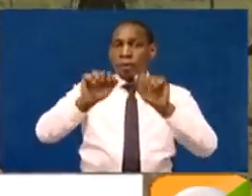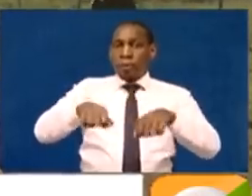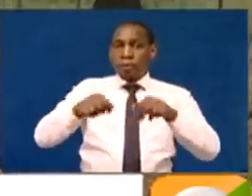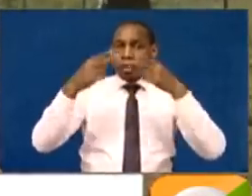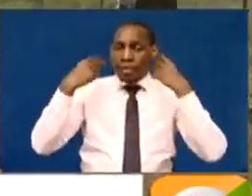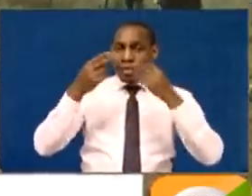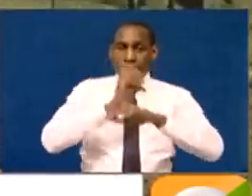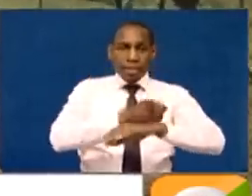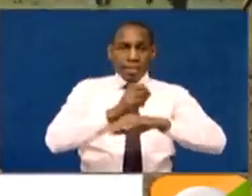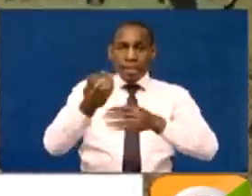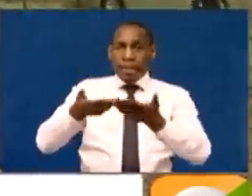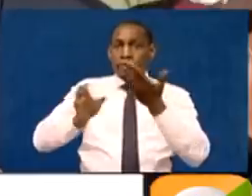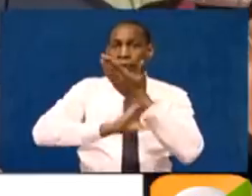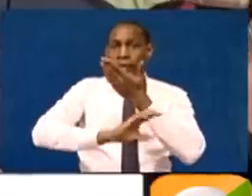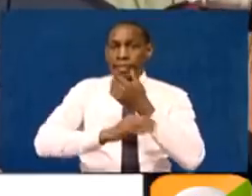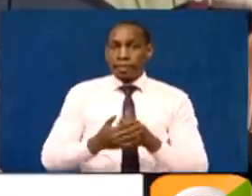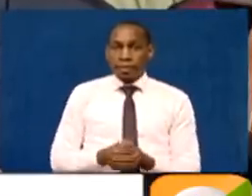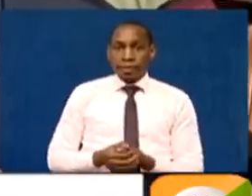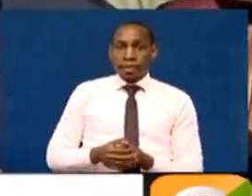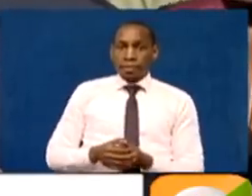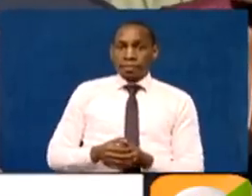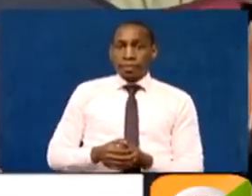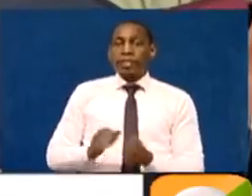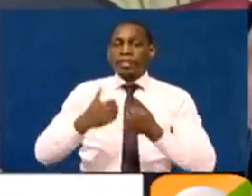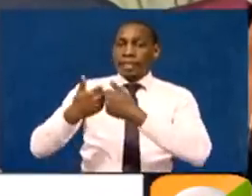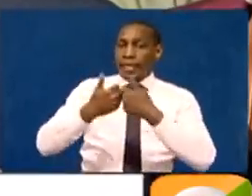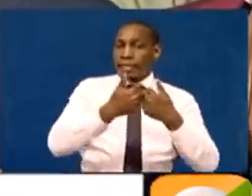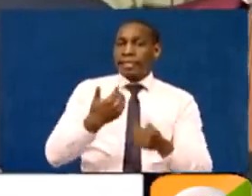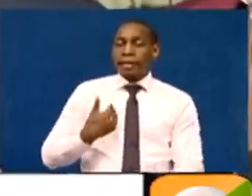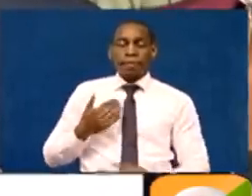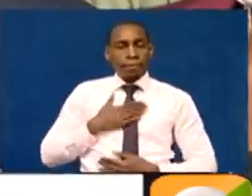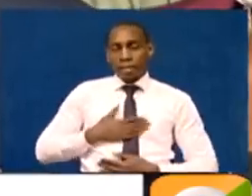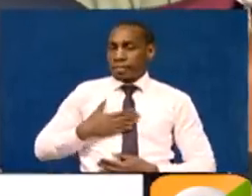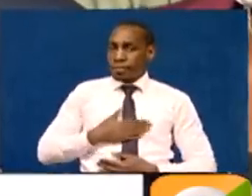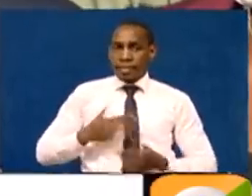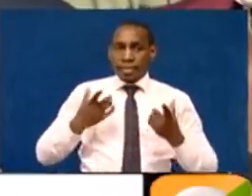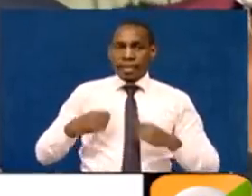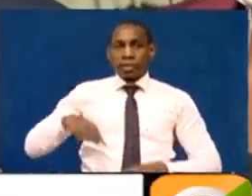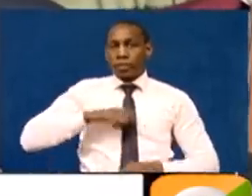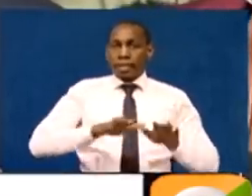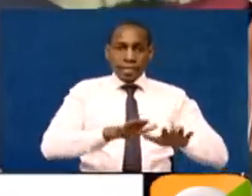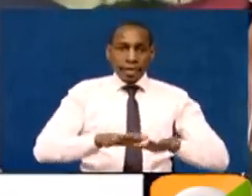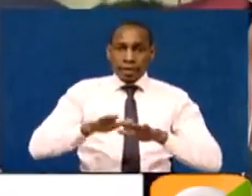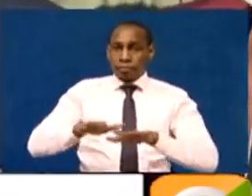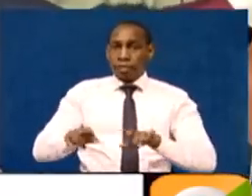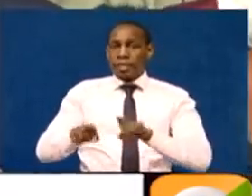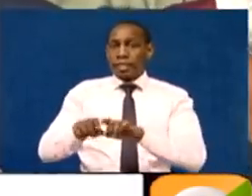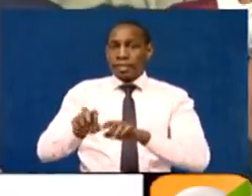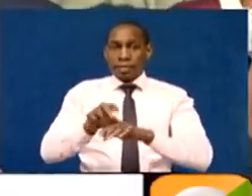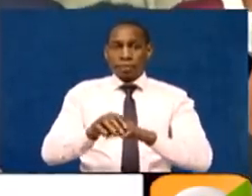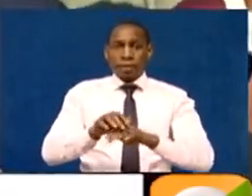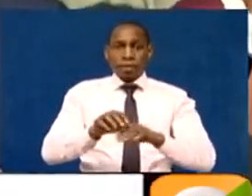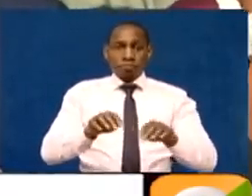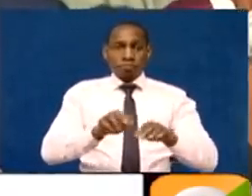potential terror threats across the country. Around us, we have challenges. Please let us be very careful and let's be watchful. This